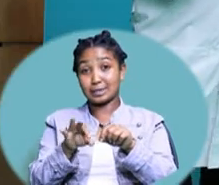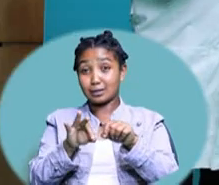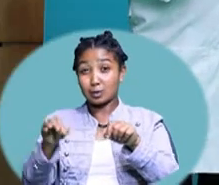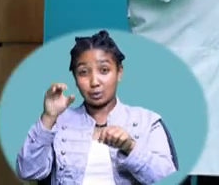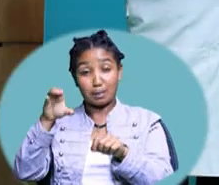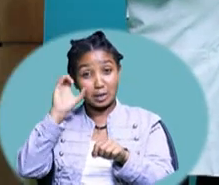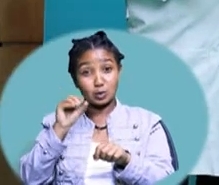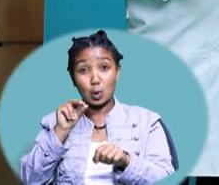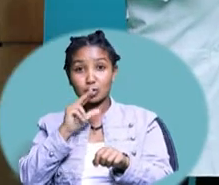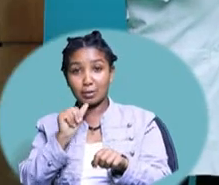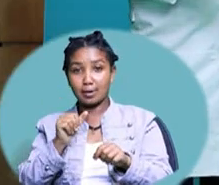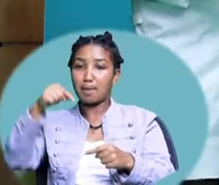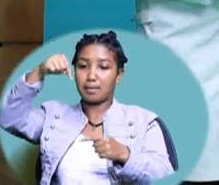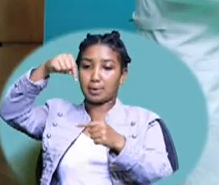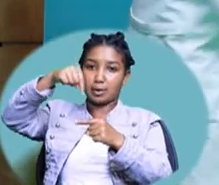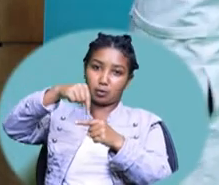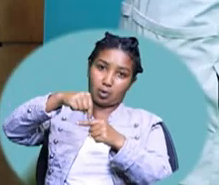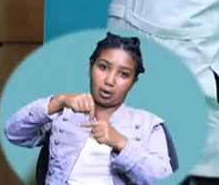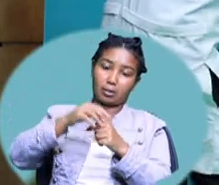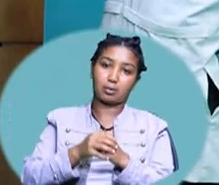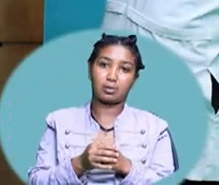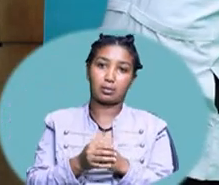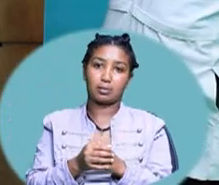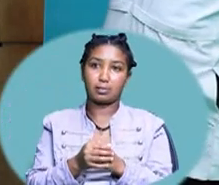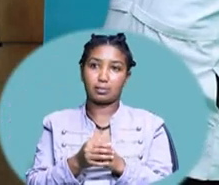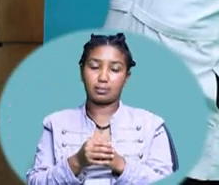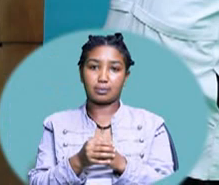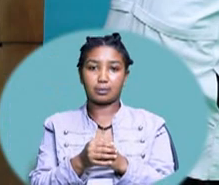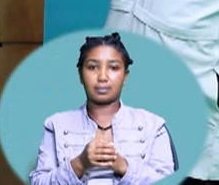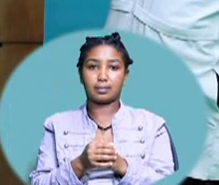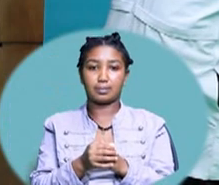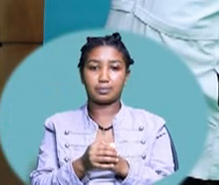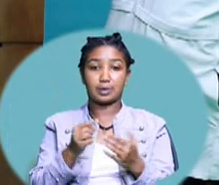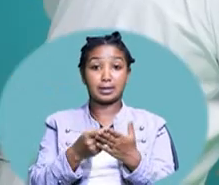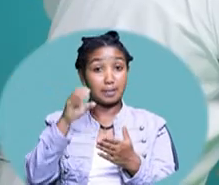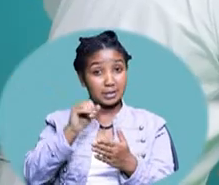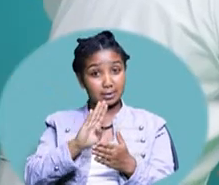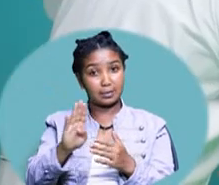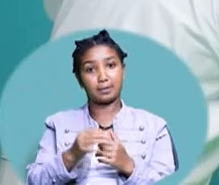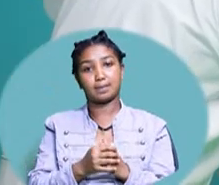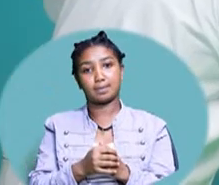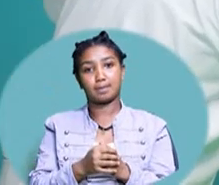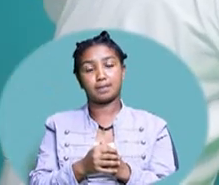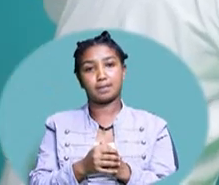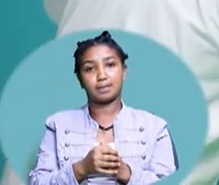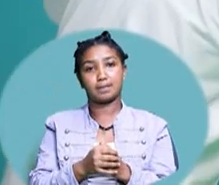must not be perpendicular to each other. So they must